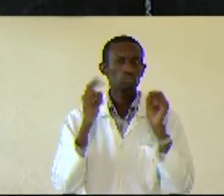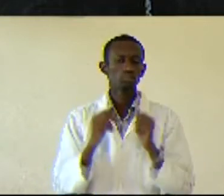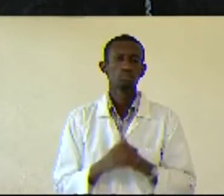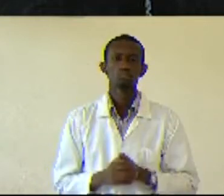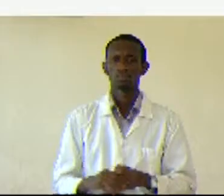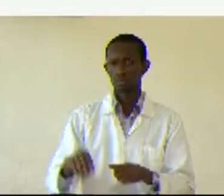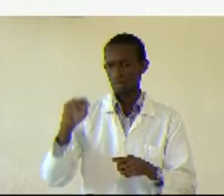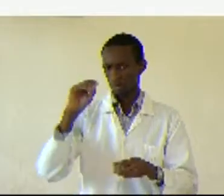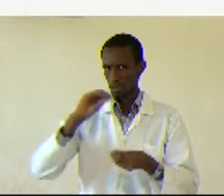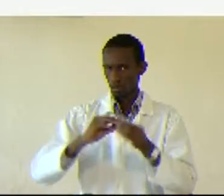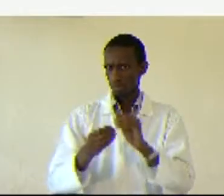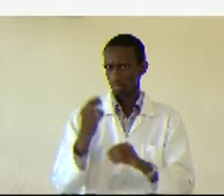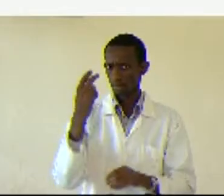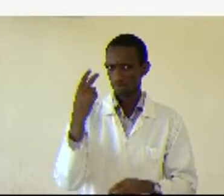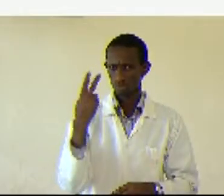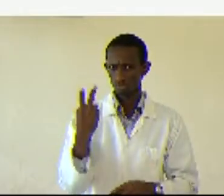Number 2,